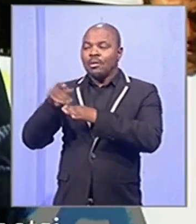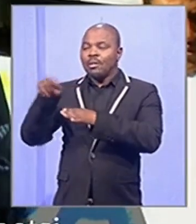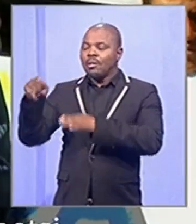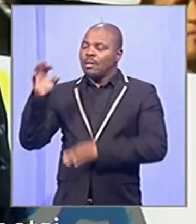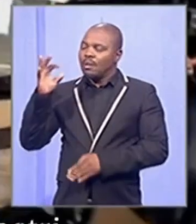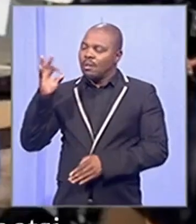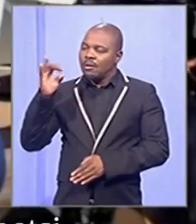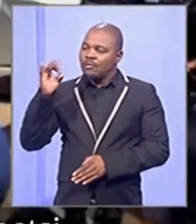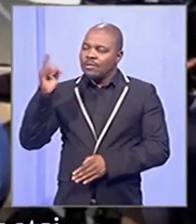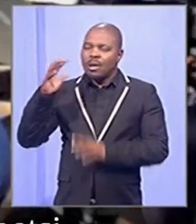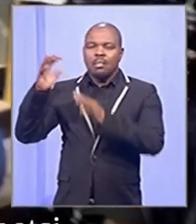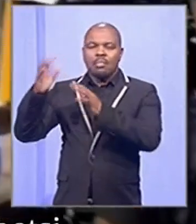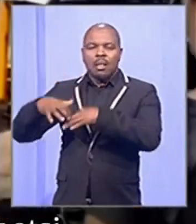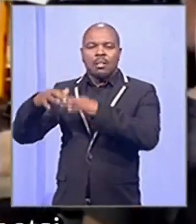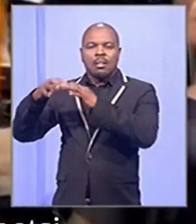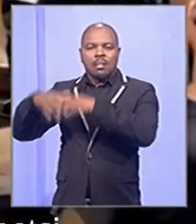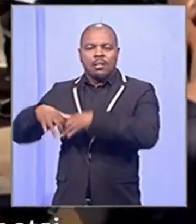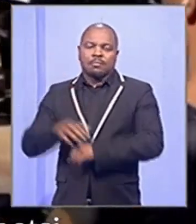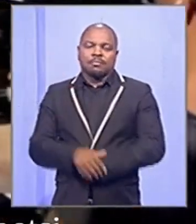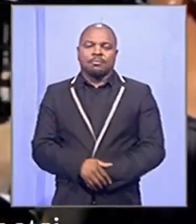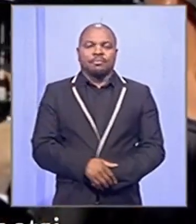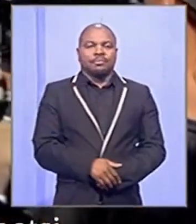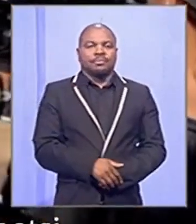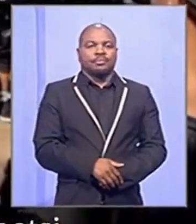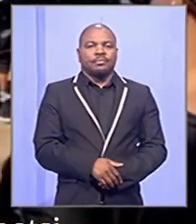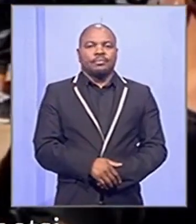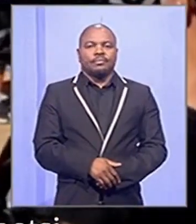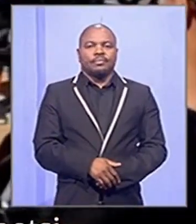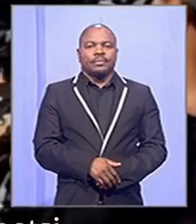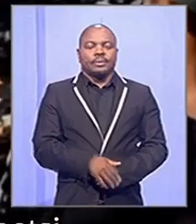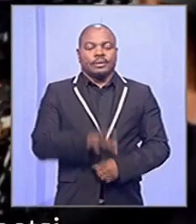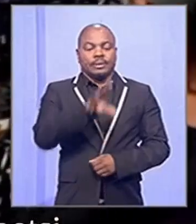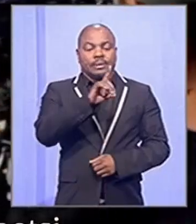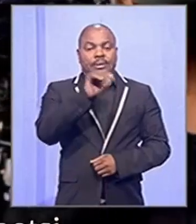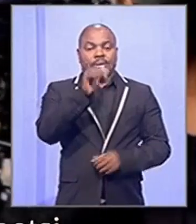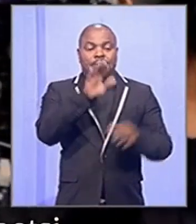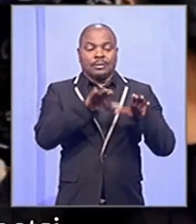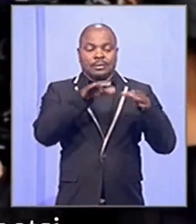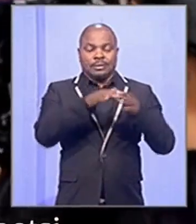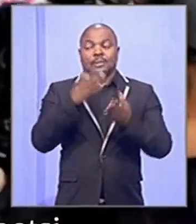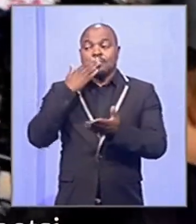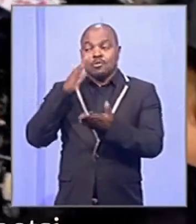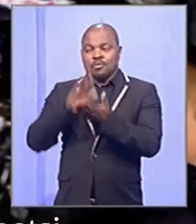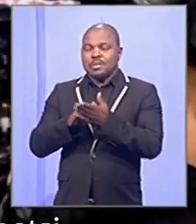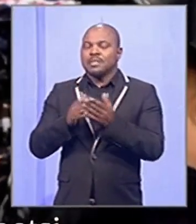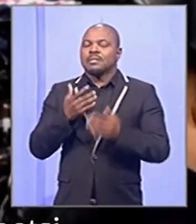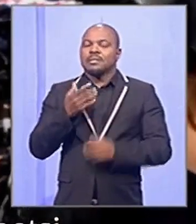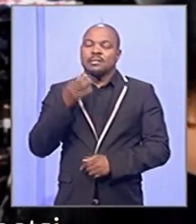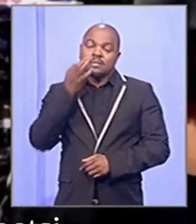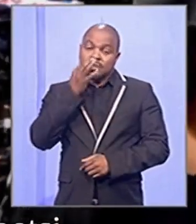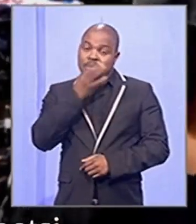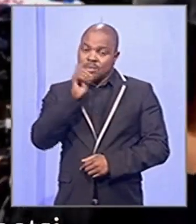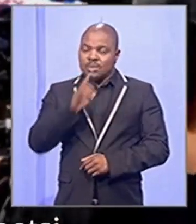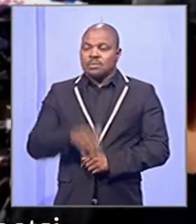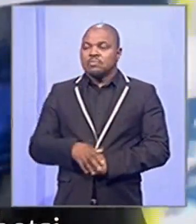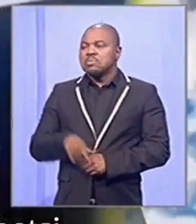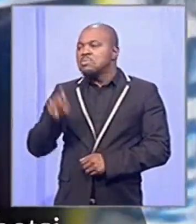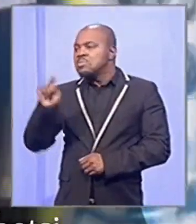building, thousands and thousands of jobs are killed every single day.